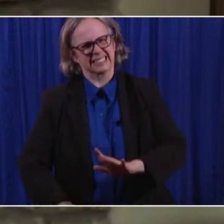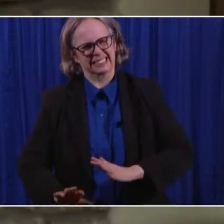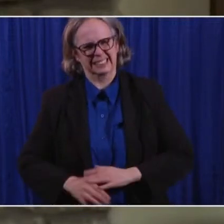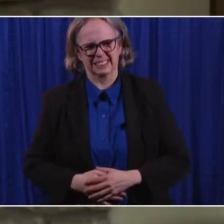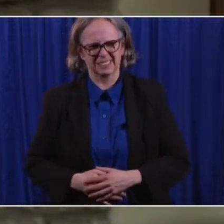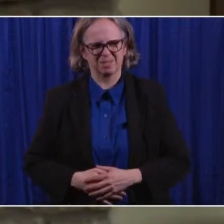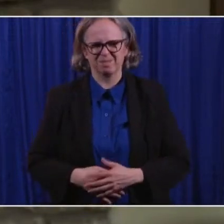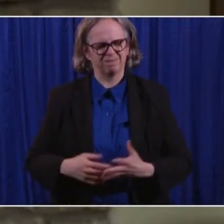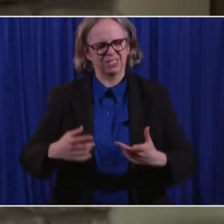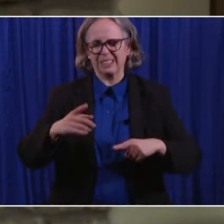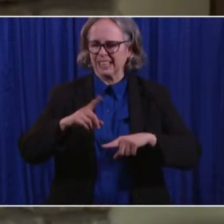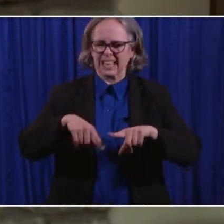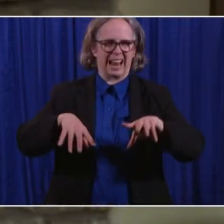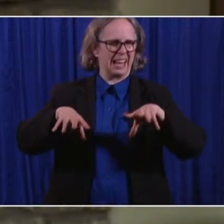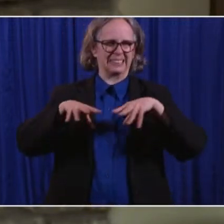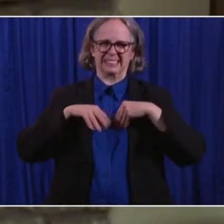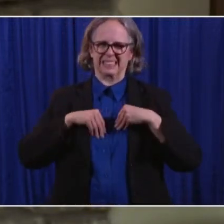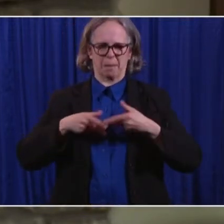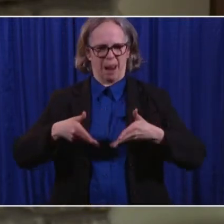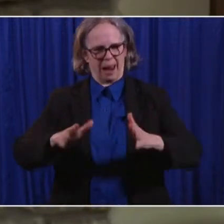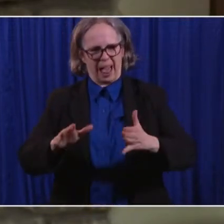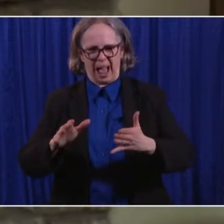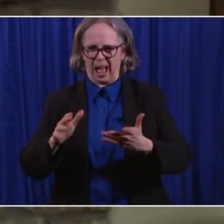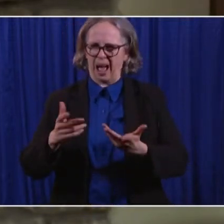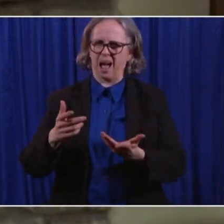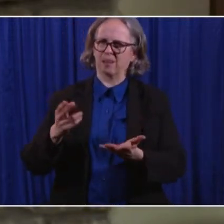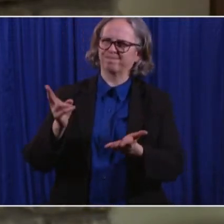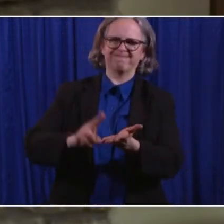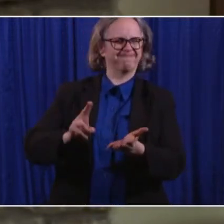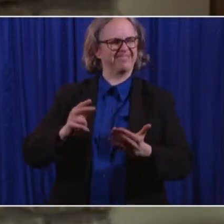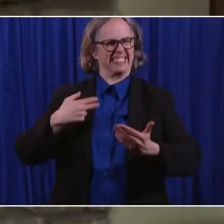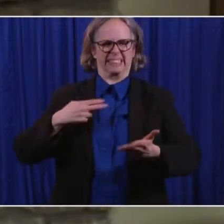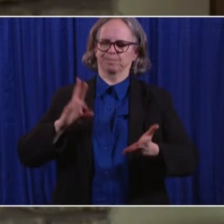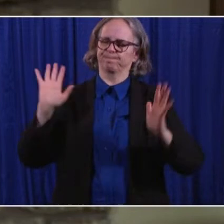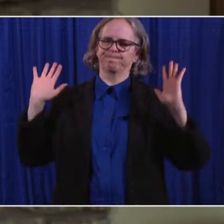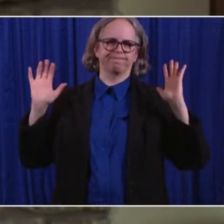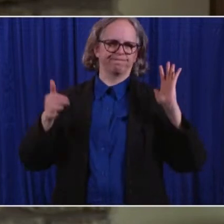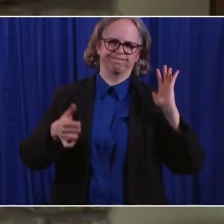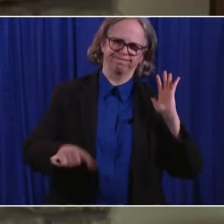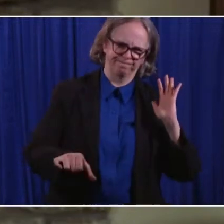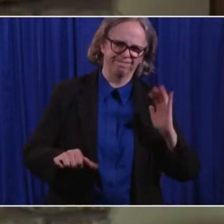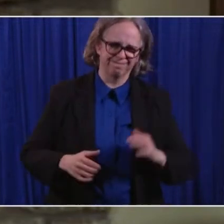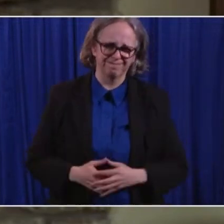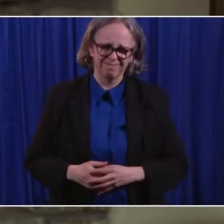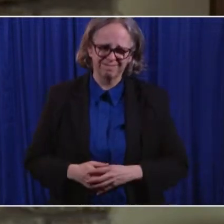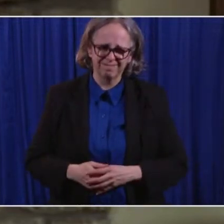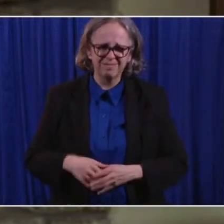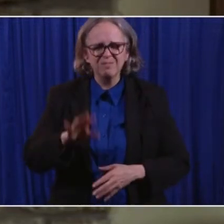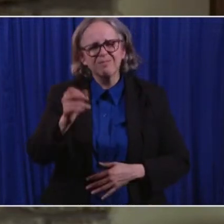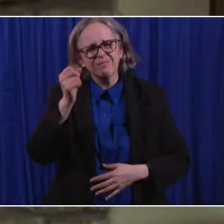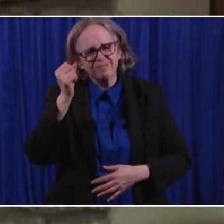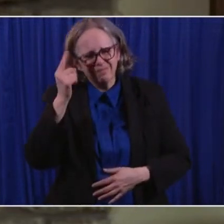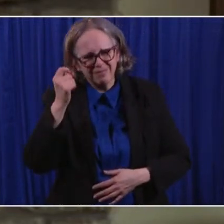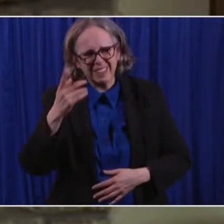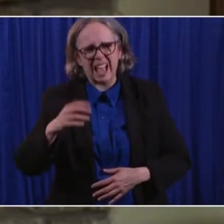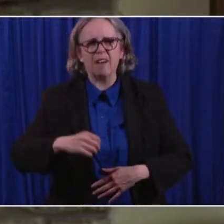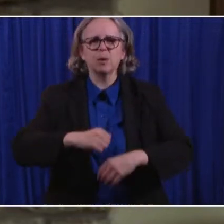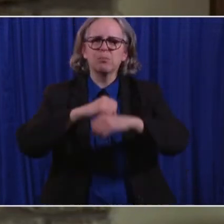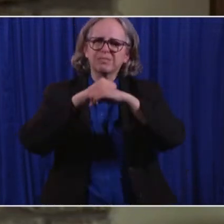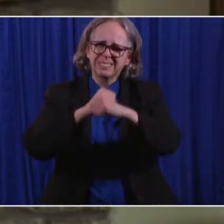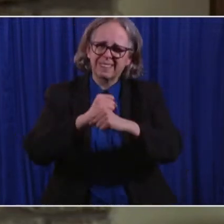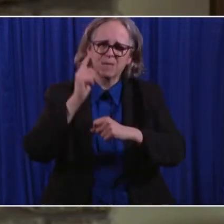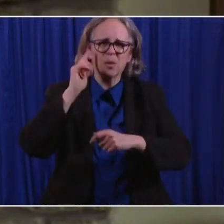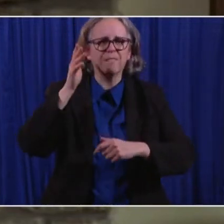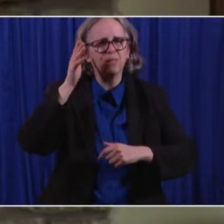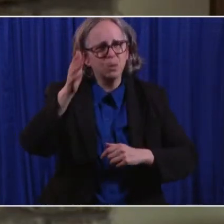this because it really is about the future of protecting the people of the state of Ohio.